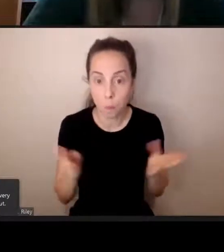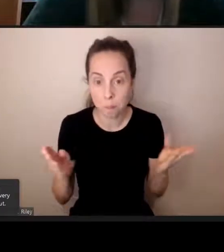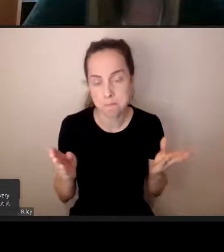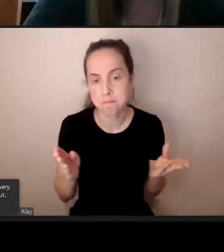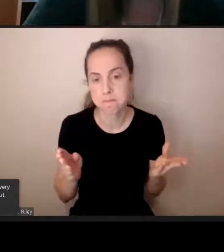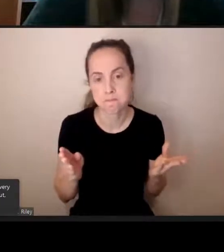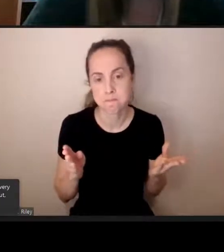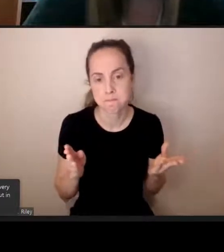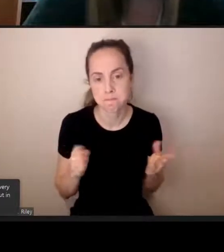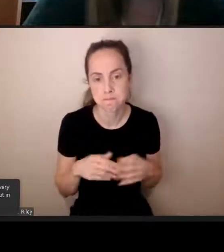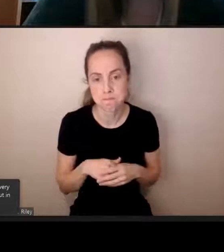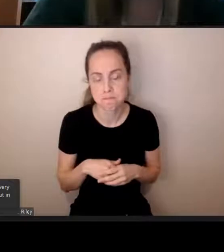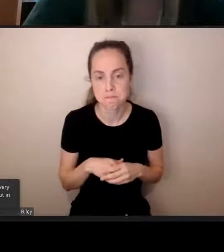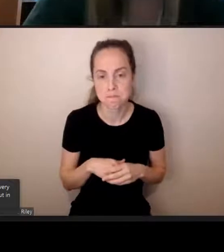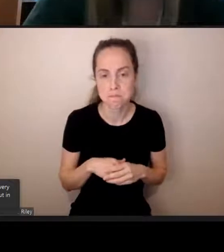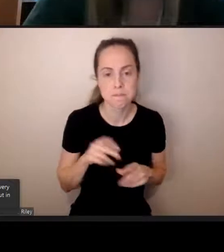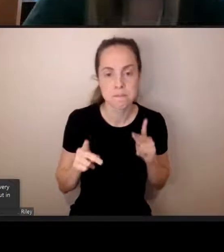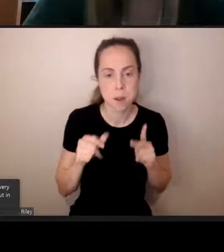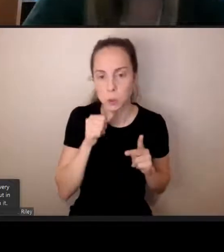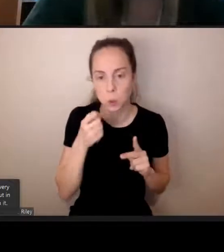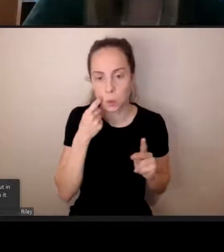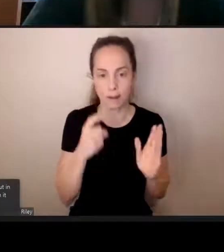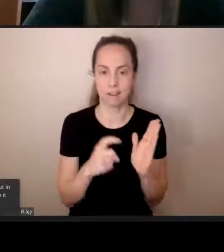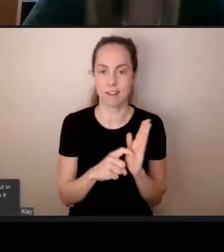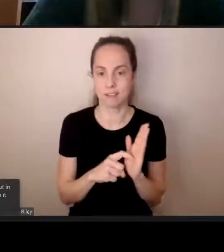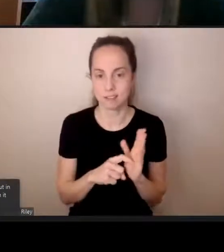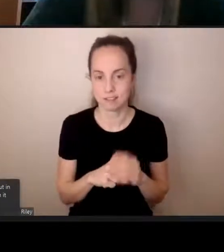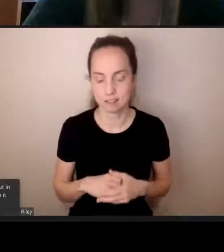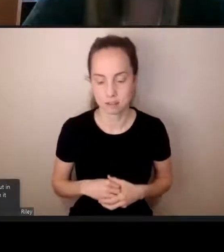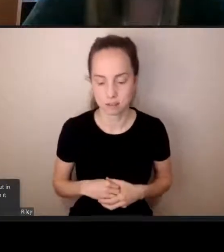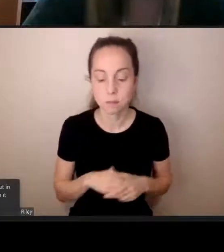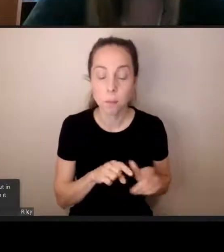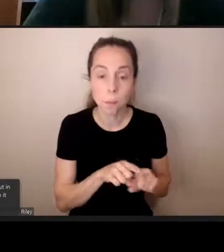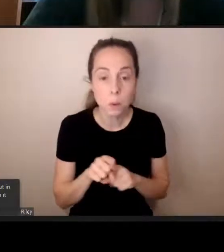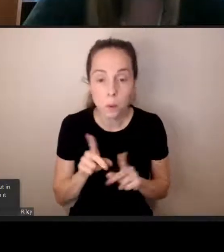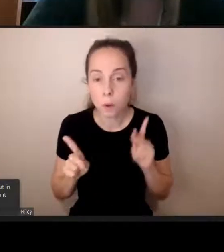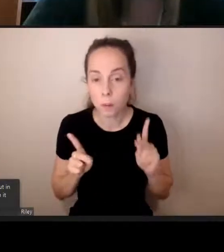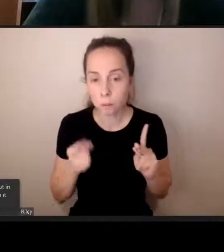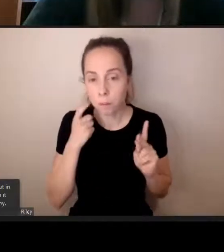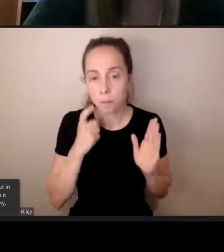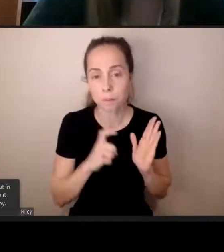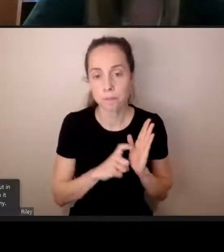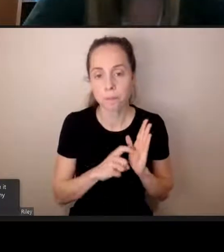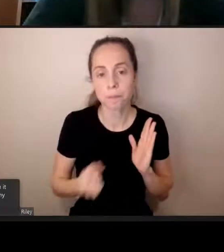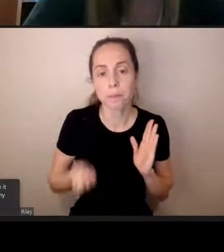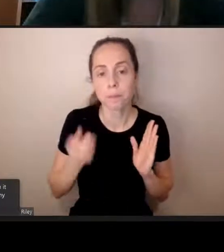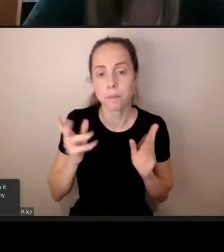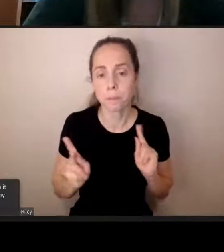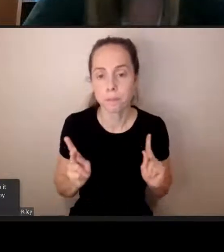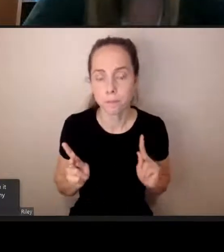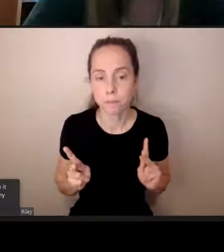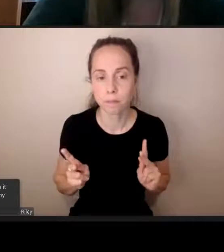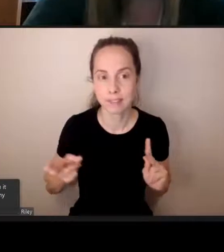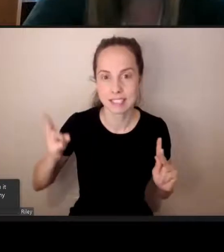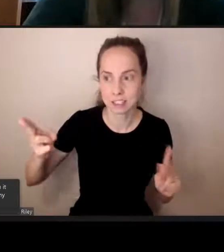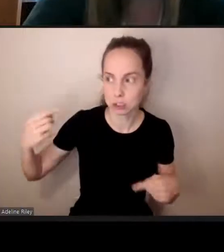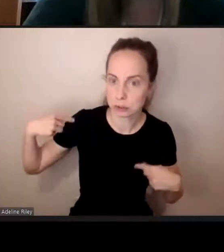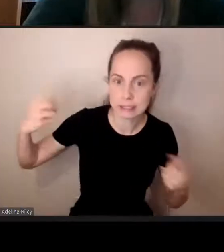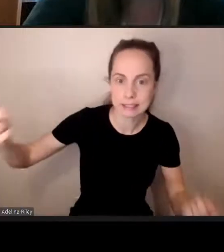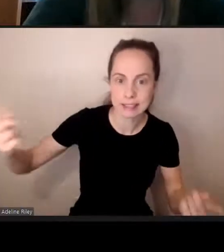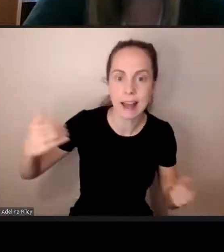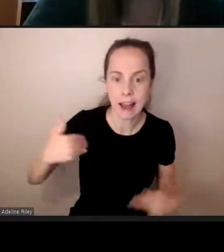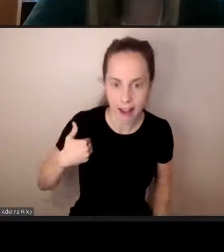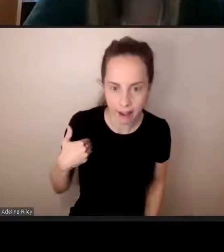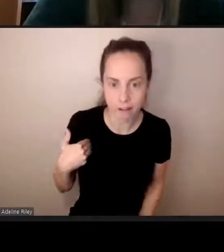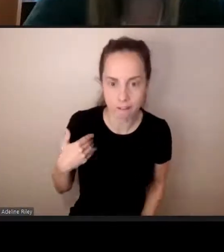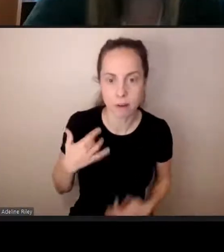in a way where people recognize how common it is, and also where people recognize how many people in history had bipolar